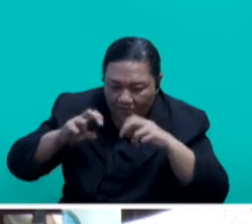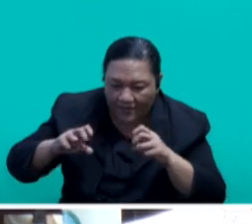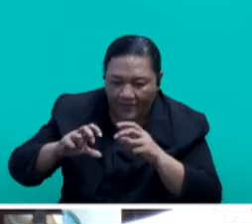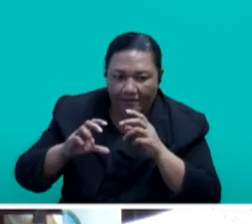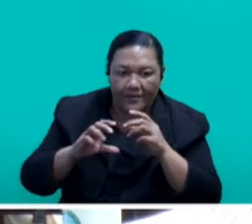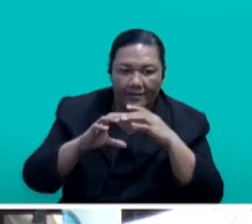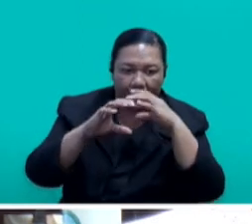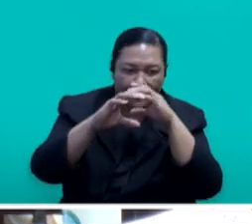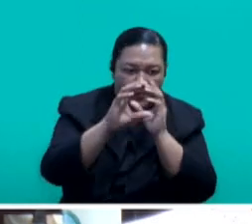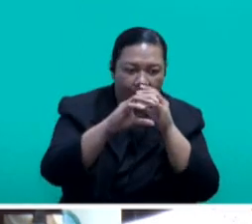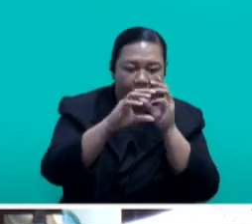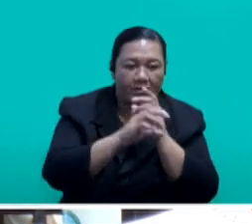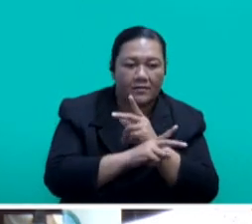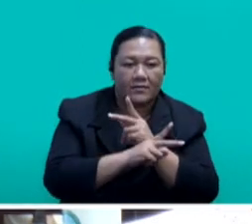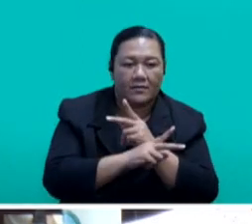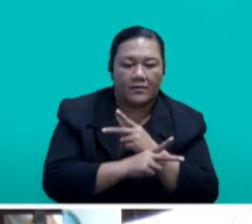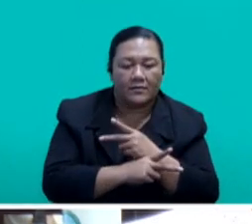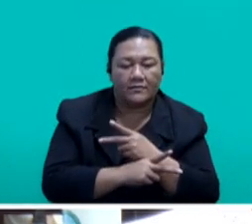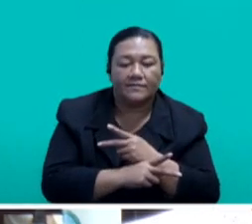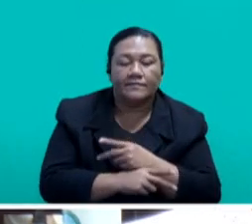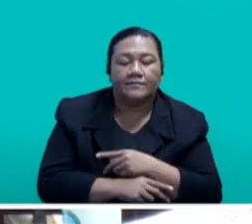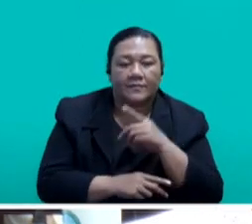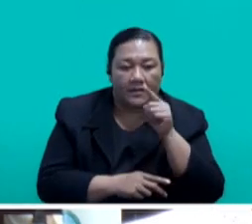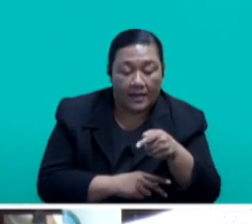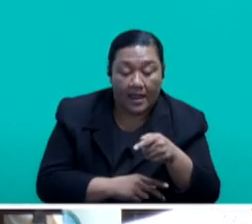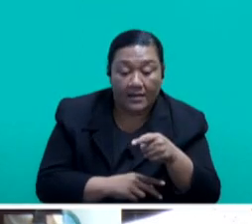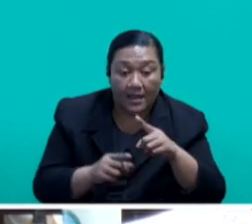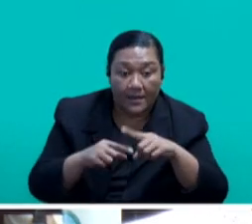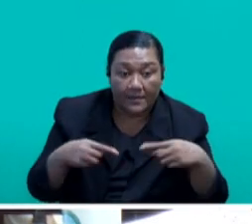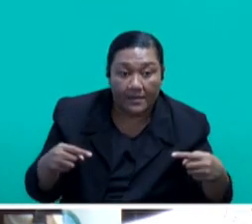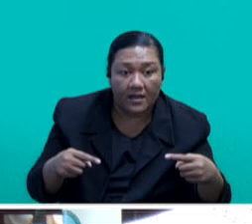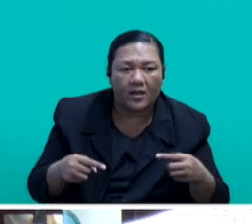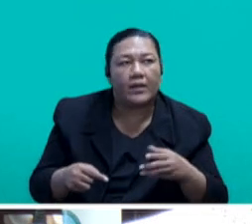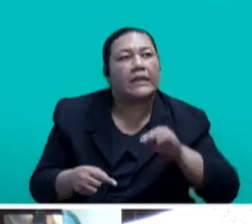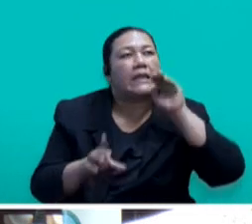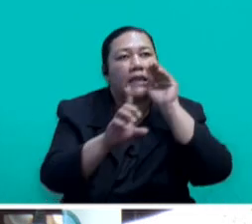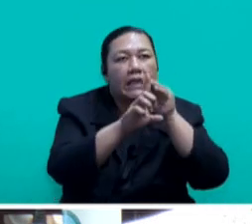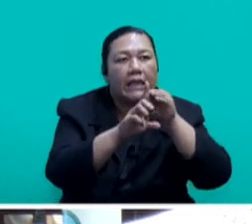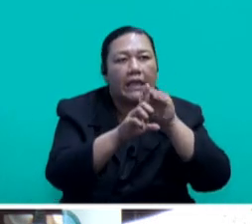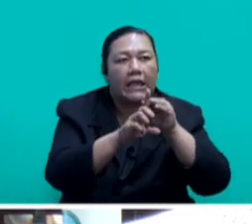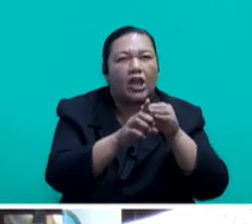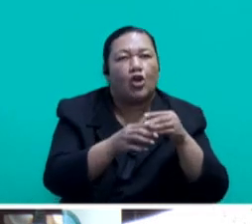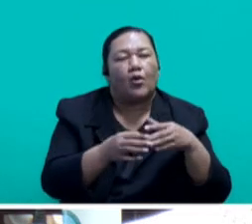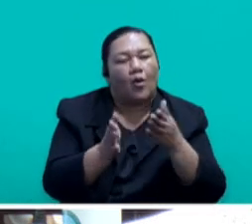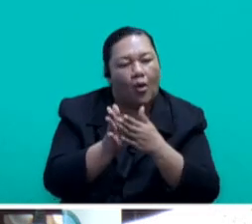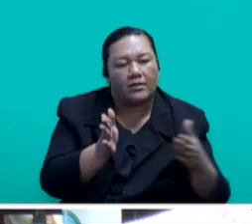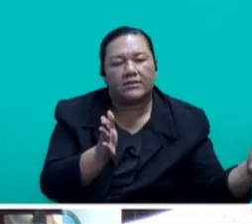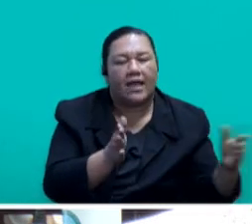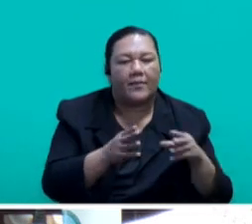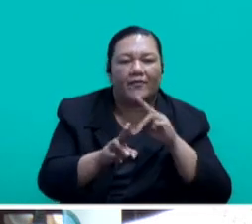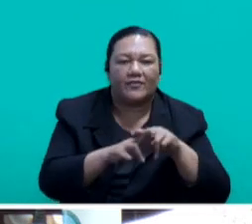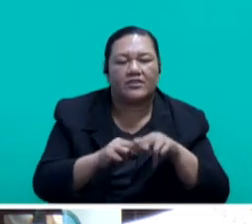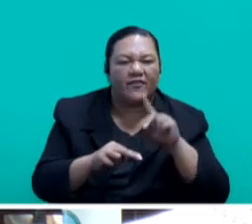river aggregate sites. This item was asked many times during the Fiji First government in the past, but was turned